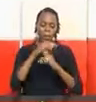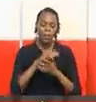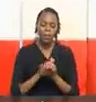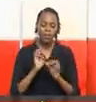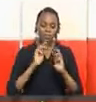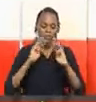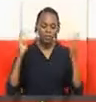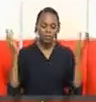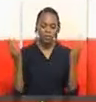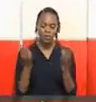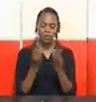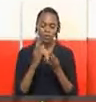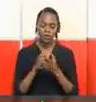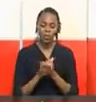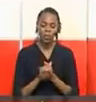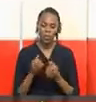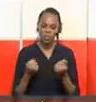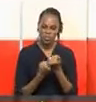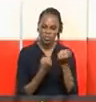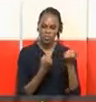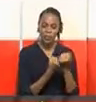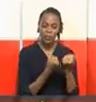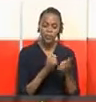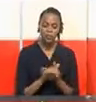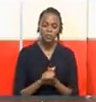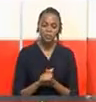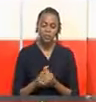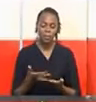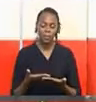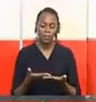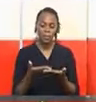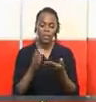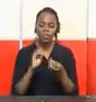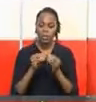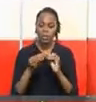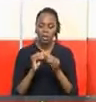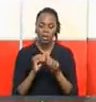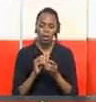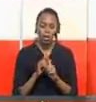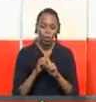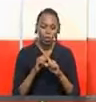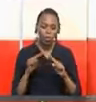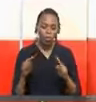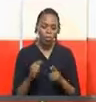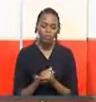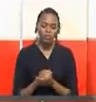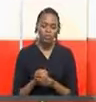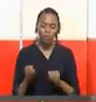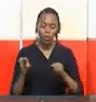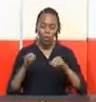And your unwavering support of all that she did and your complete acceptance of